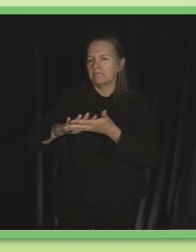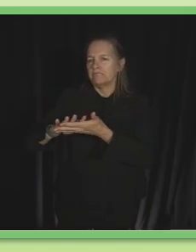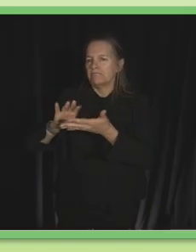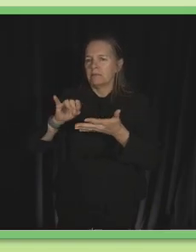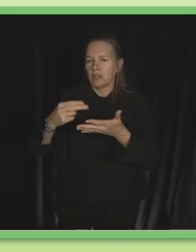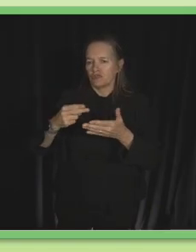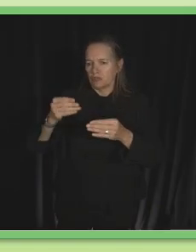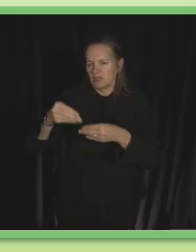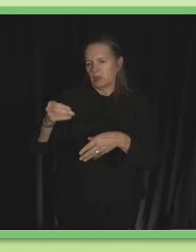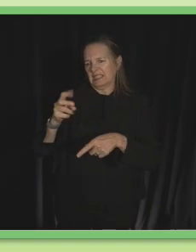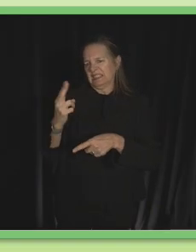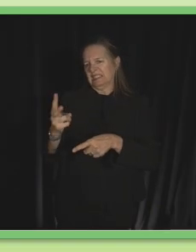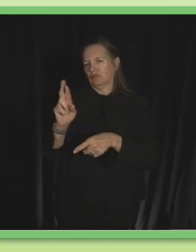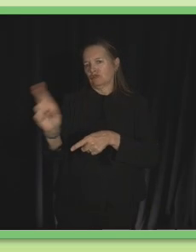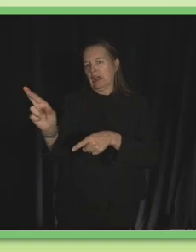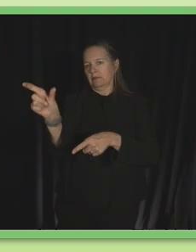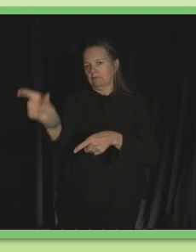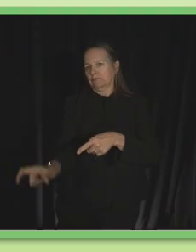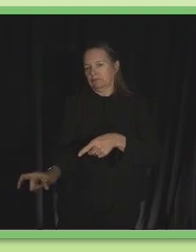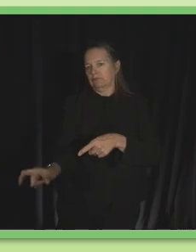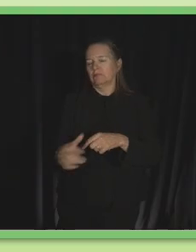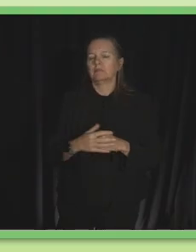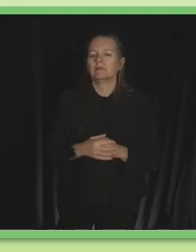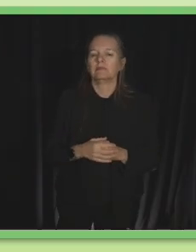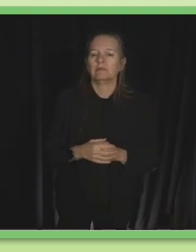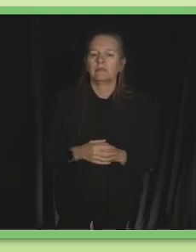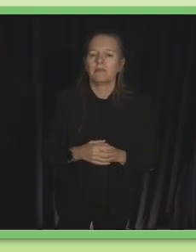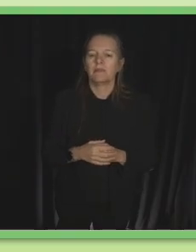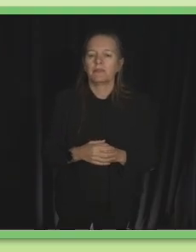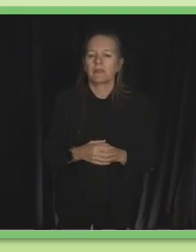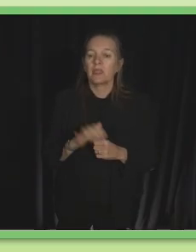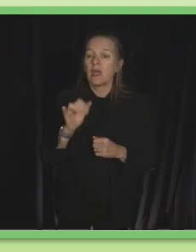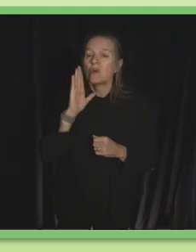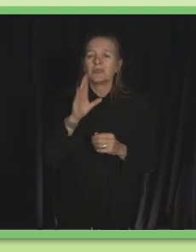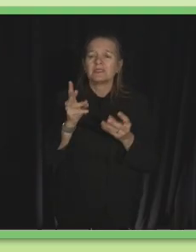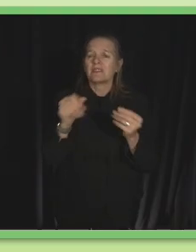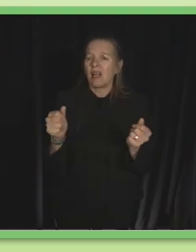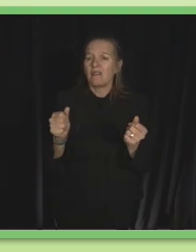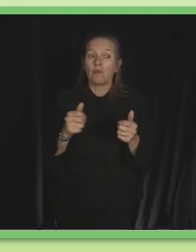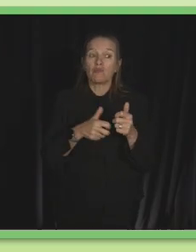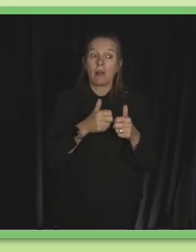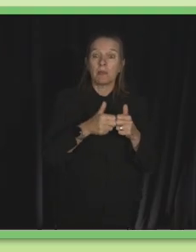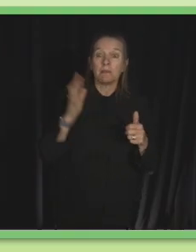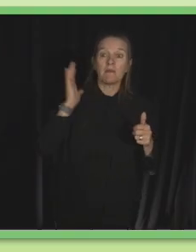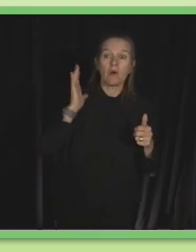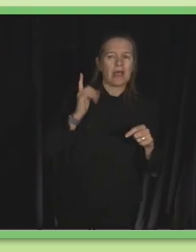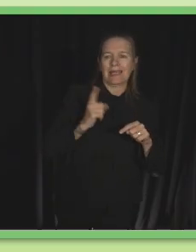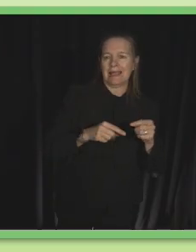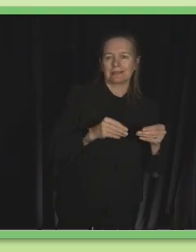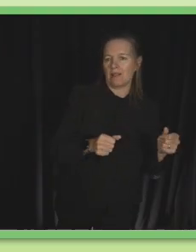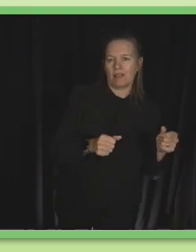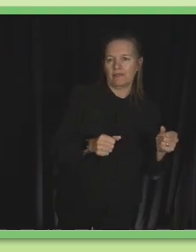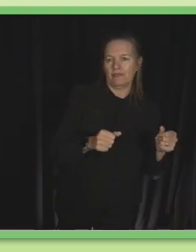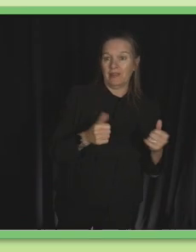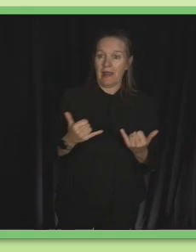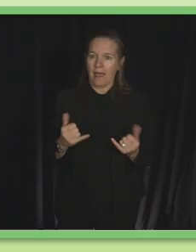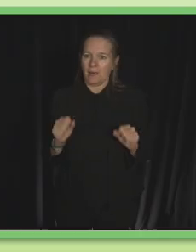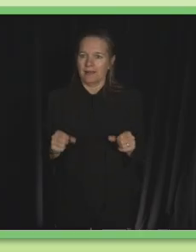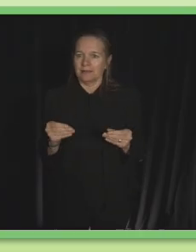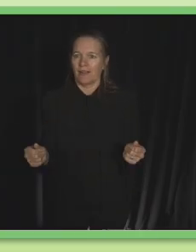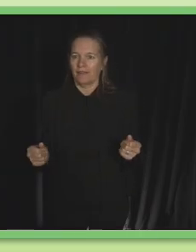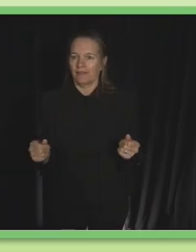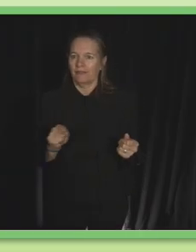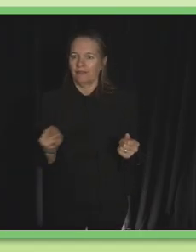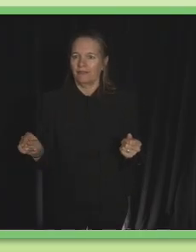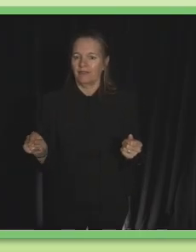can see on the right of the slide. It basically solves unsolvable problems. It's a single pattern